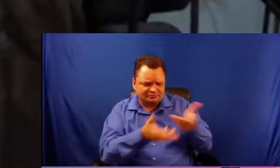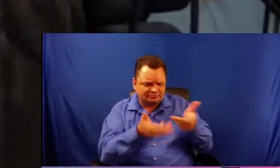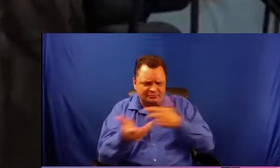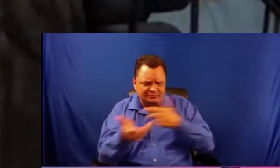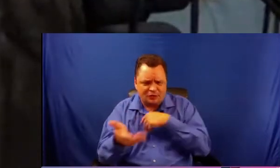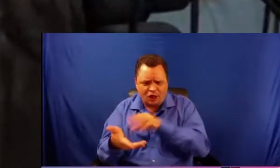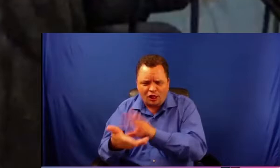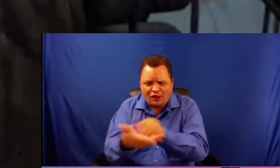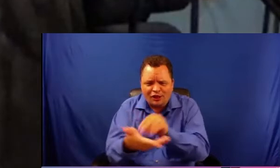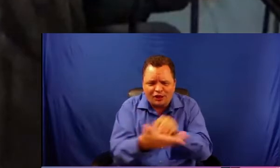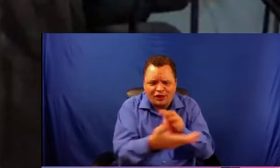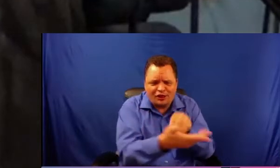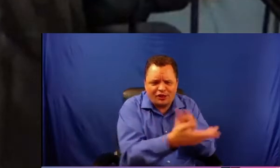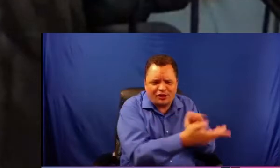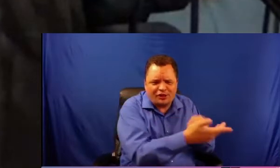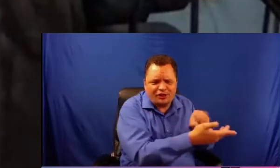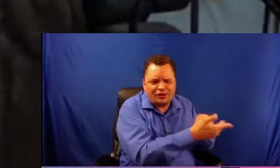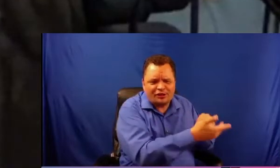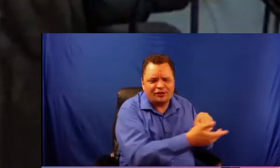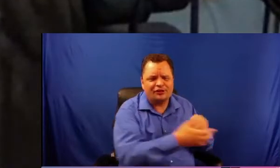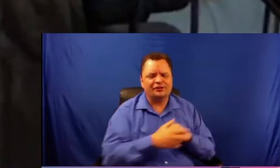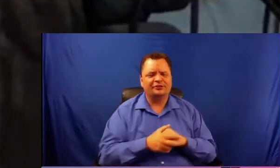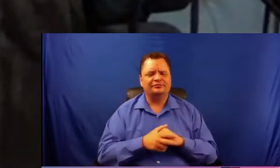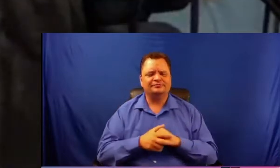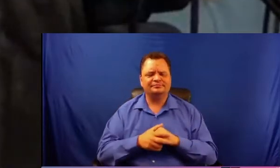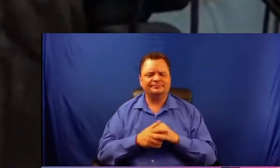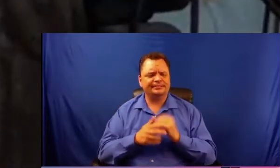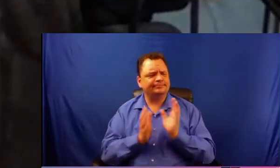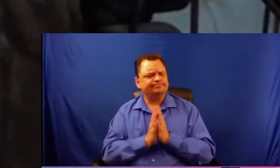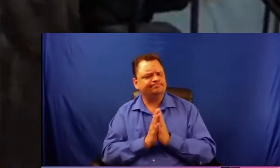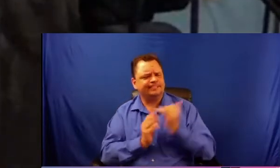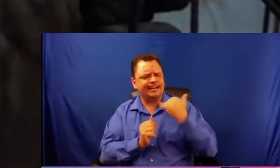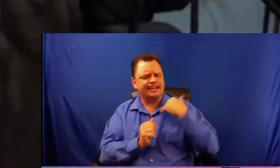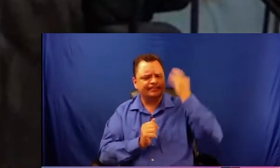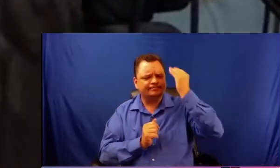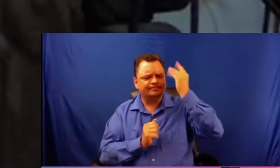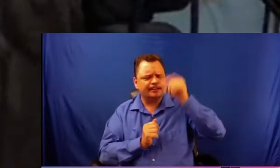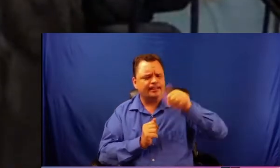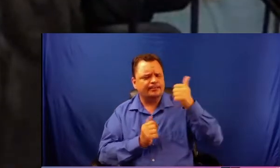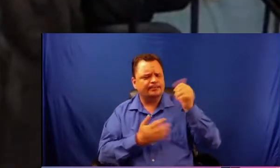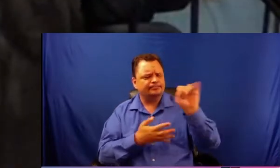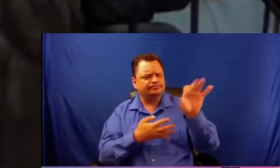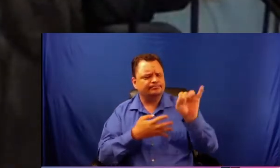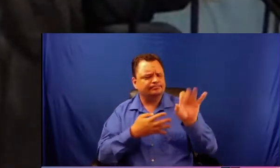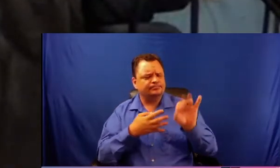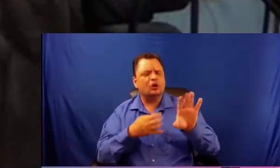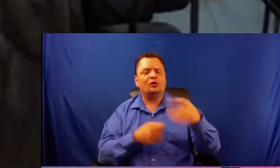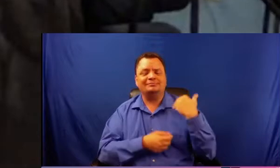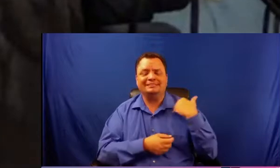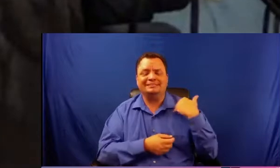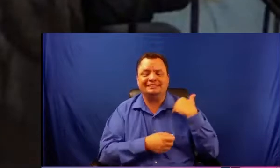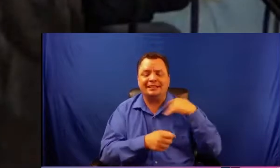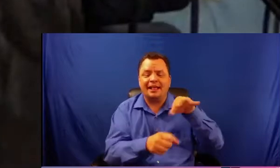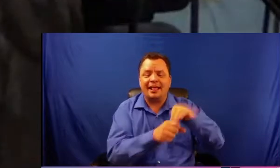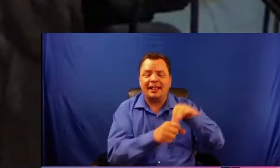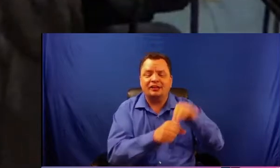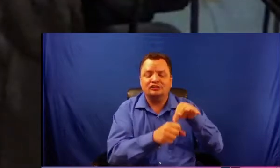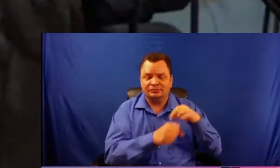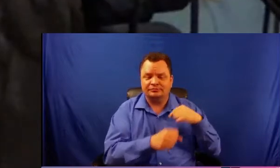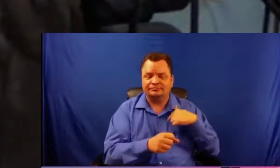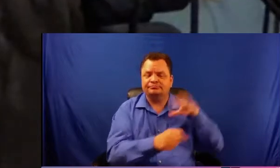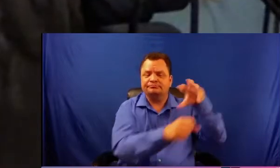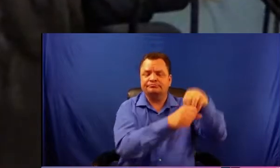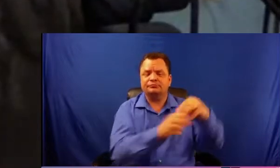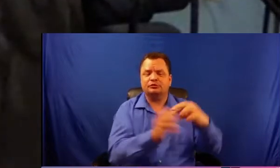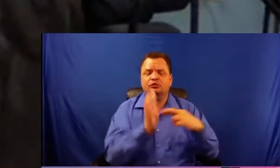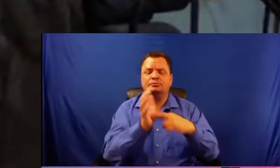What else is good about me? So recently, I was elected, but I'm the representative from District 1. Hopefully I'll bring